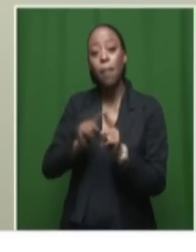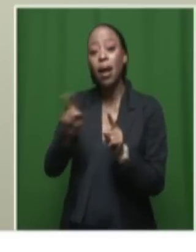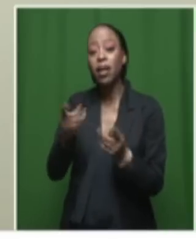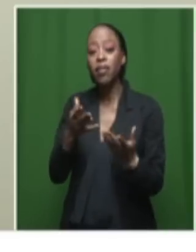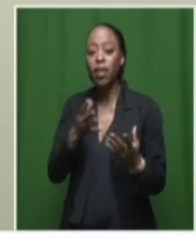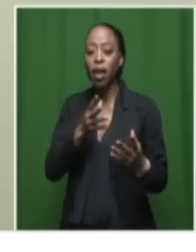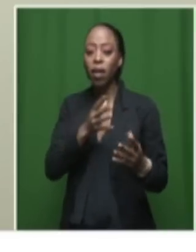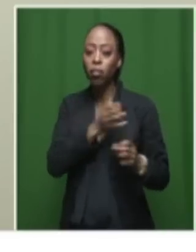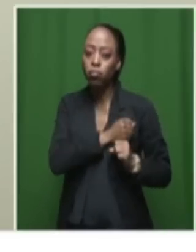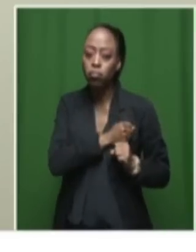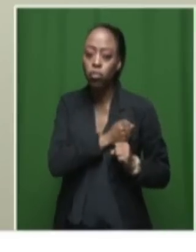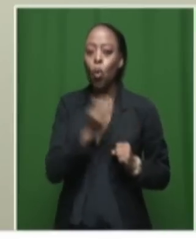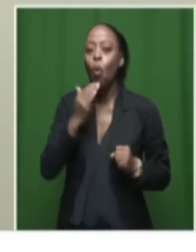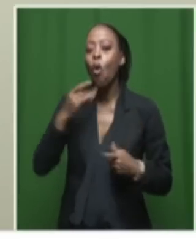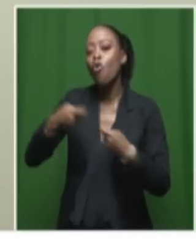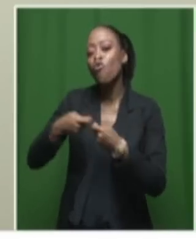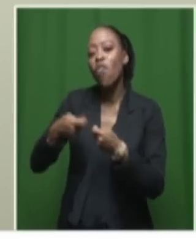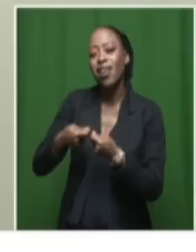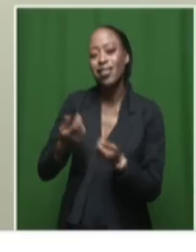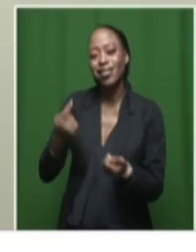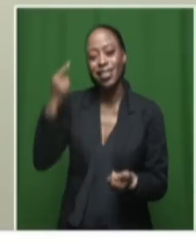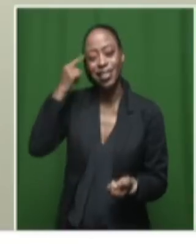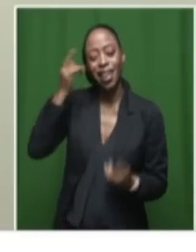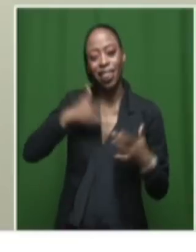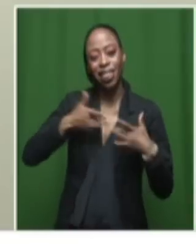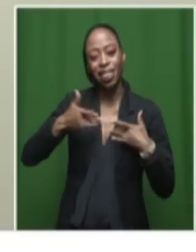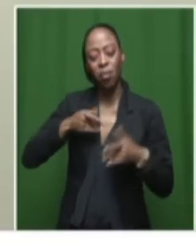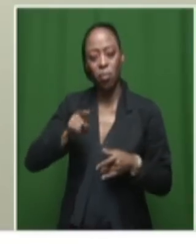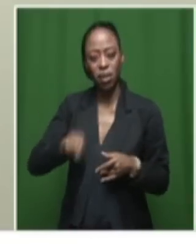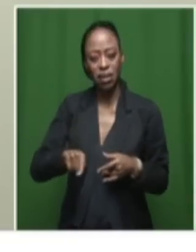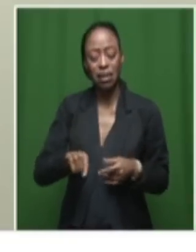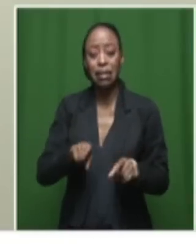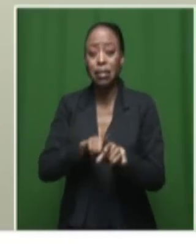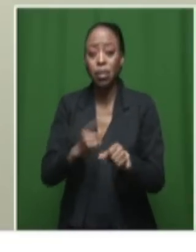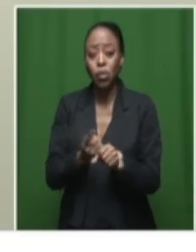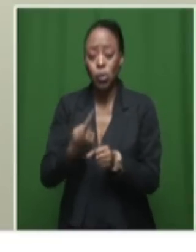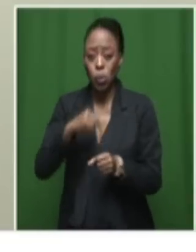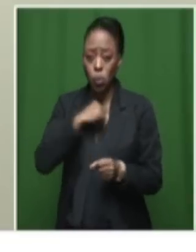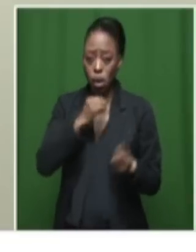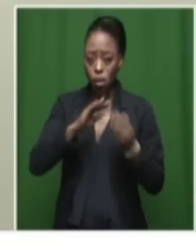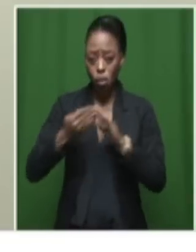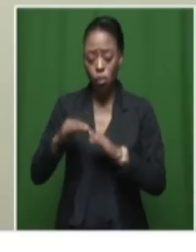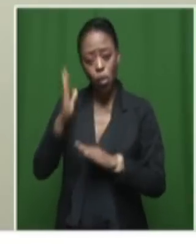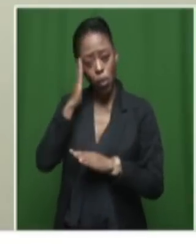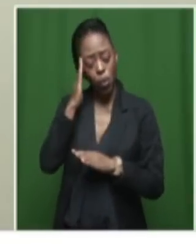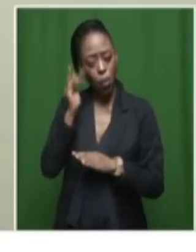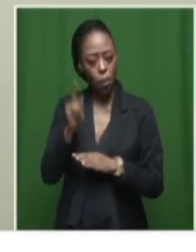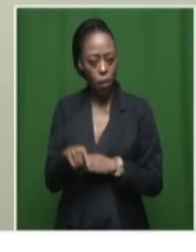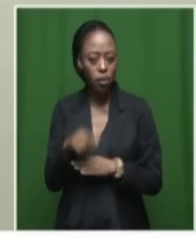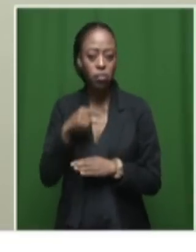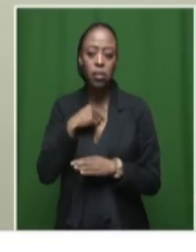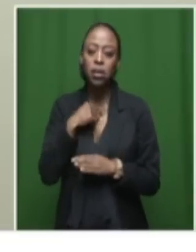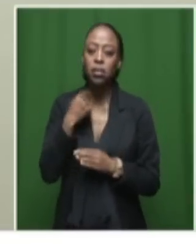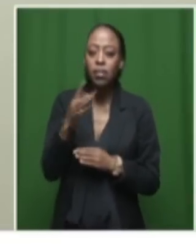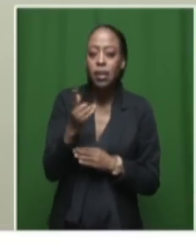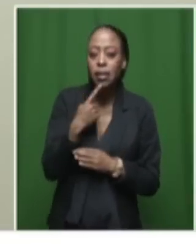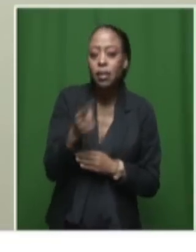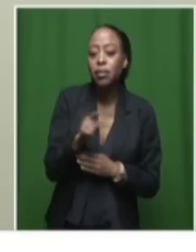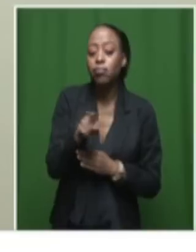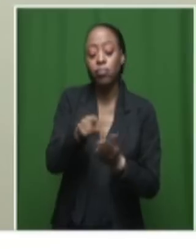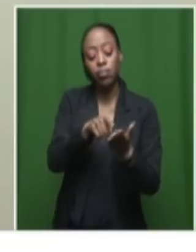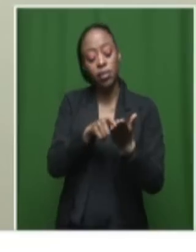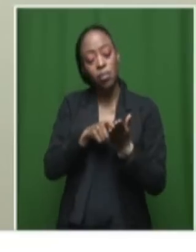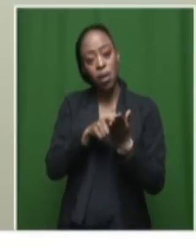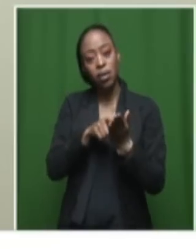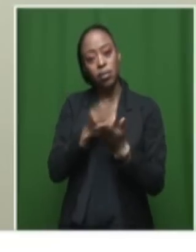their funding, then I believe that that's cause for concern. And we as the public need to know. I've made the point that they demand, for